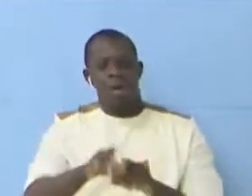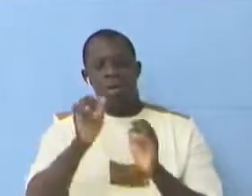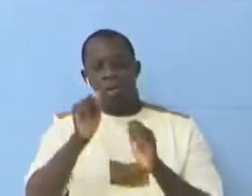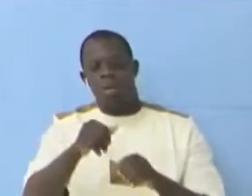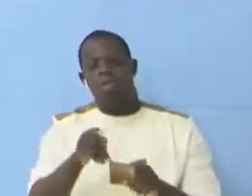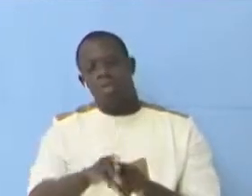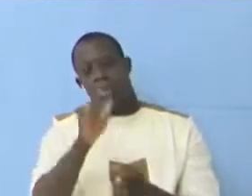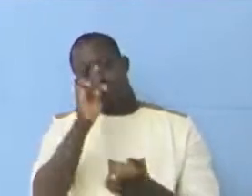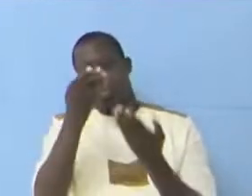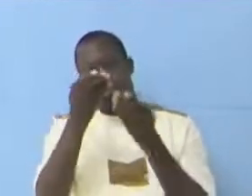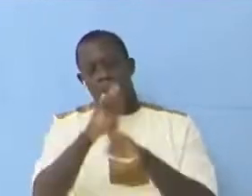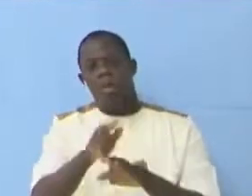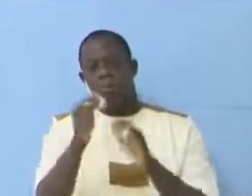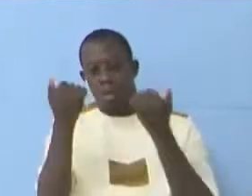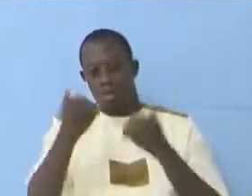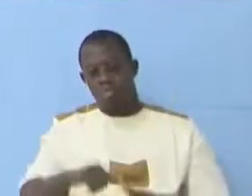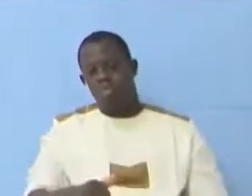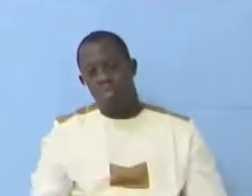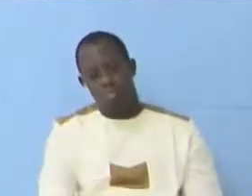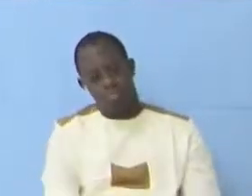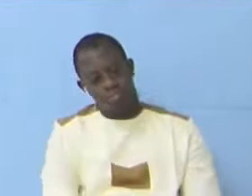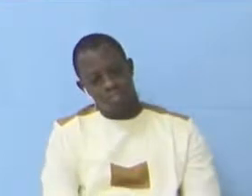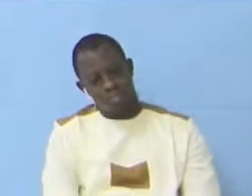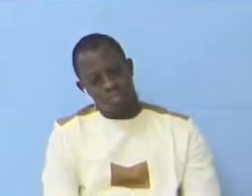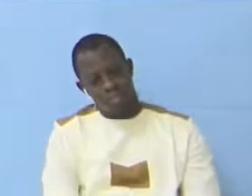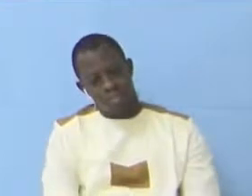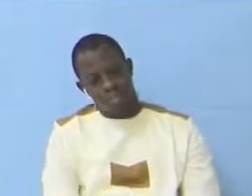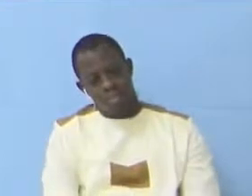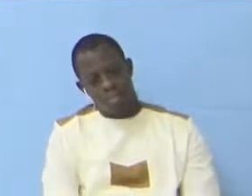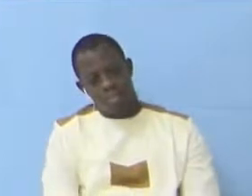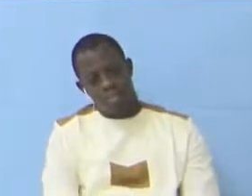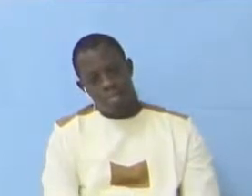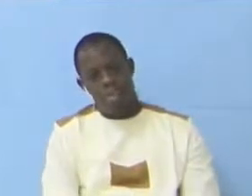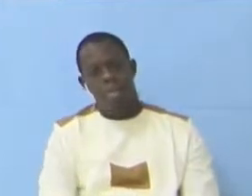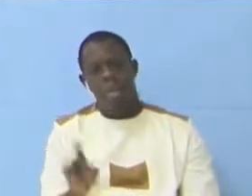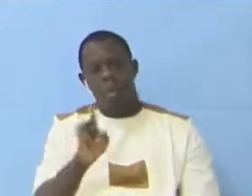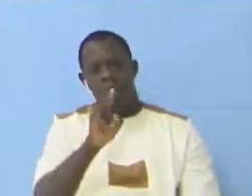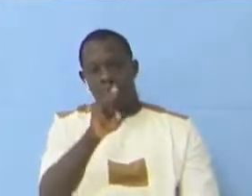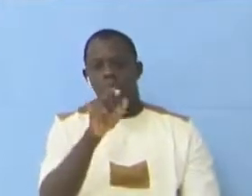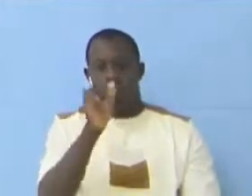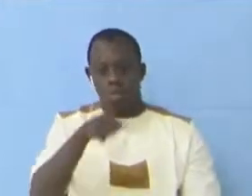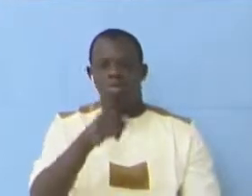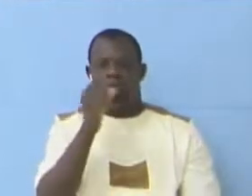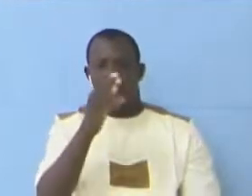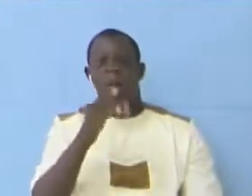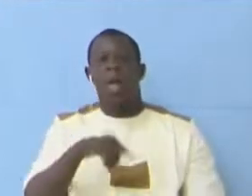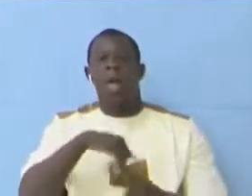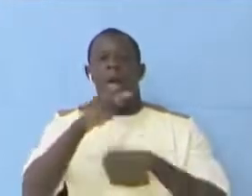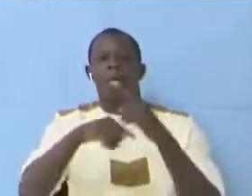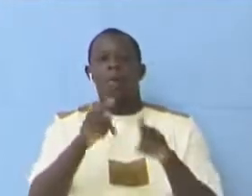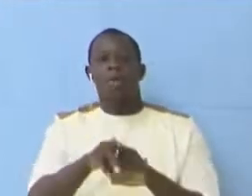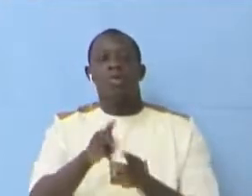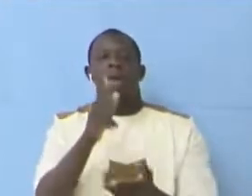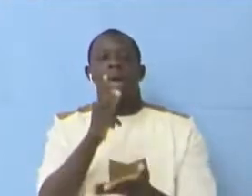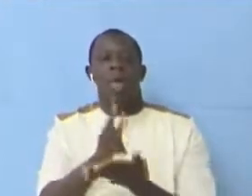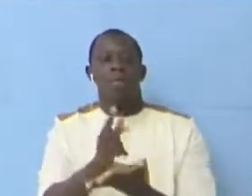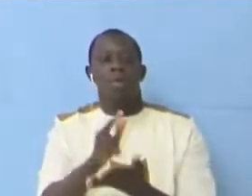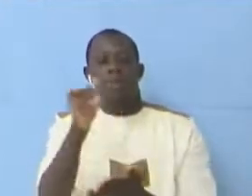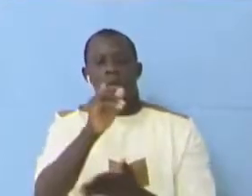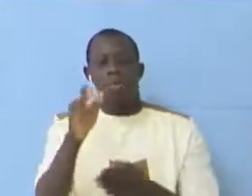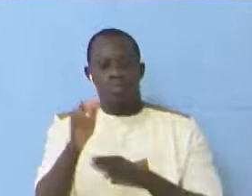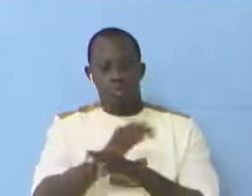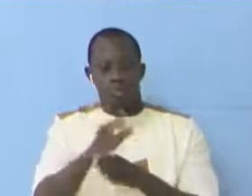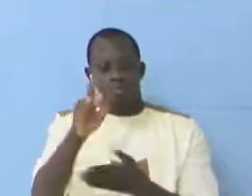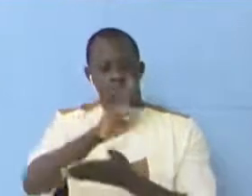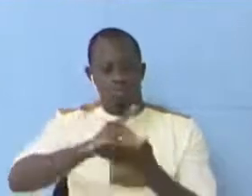What do you say about the evidence that was produced before